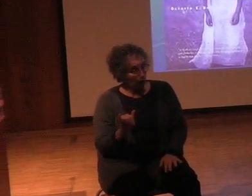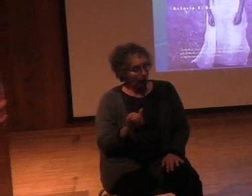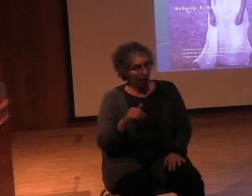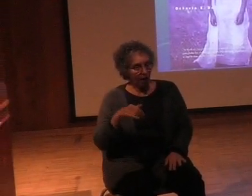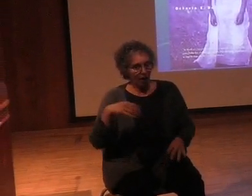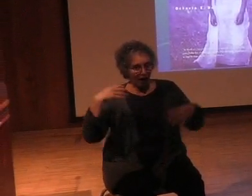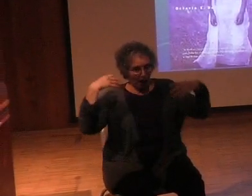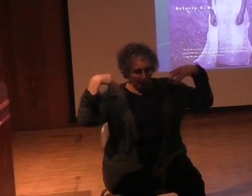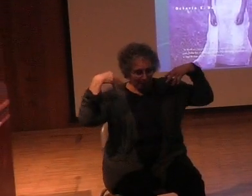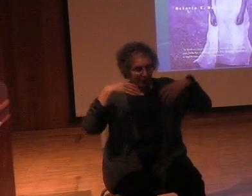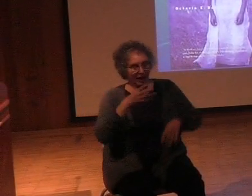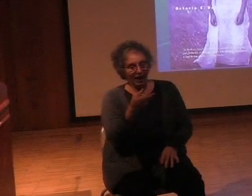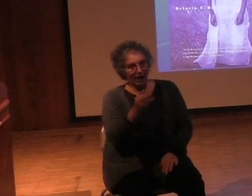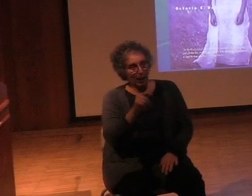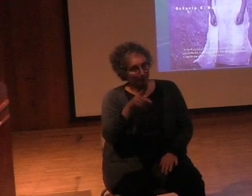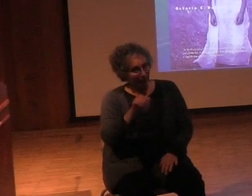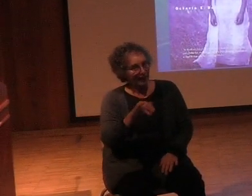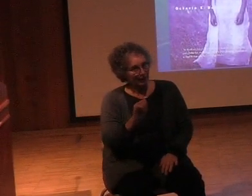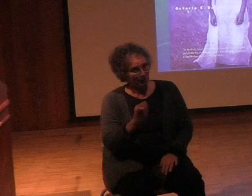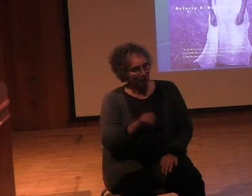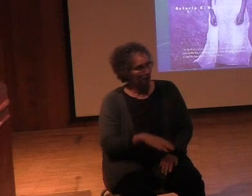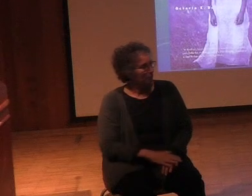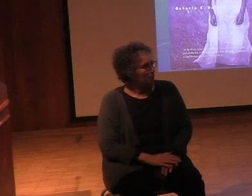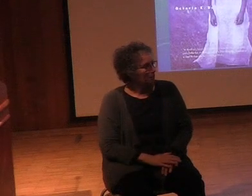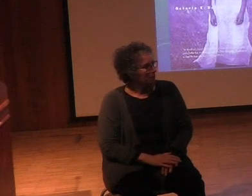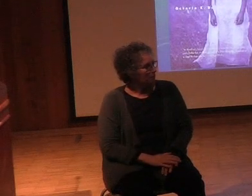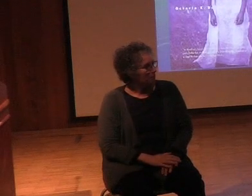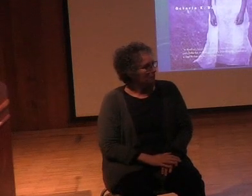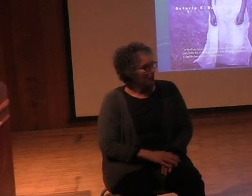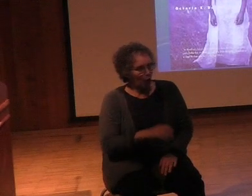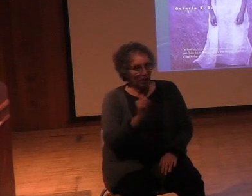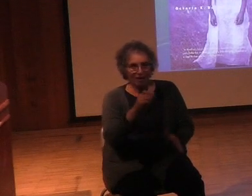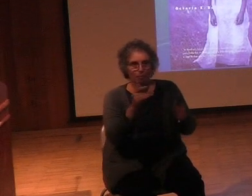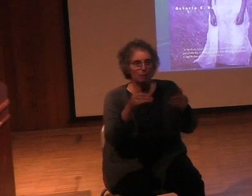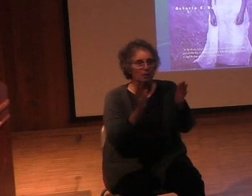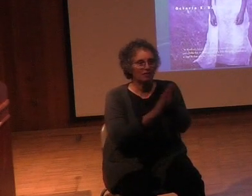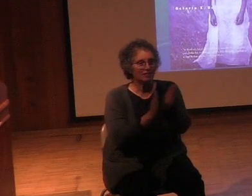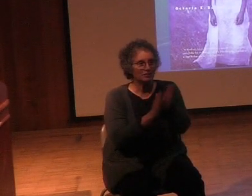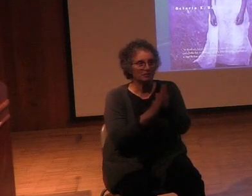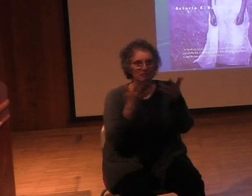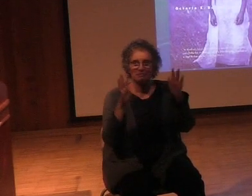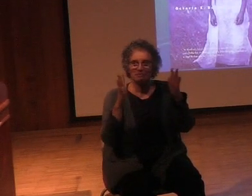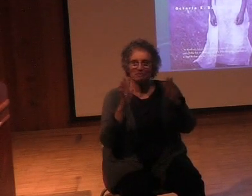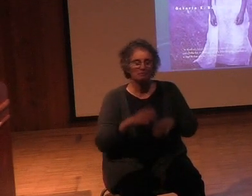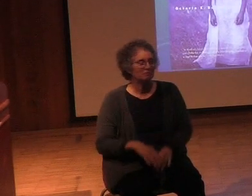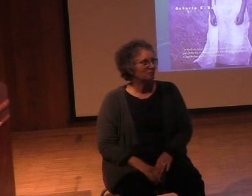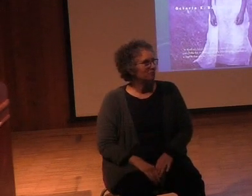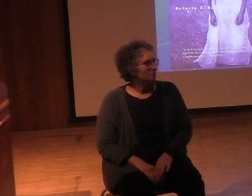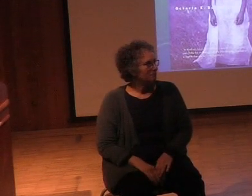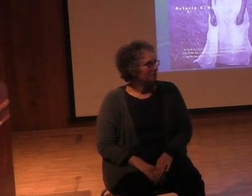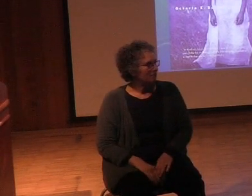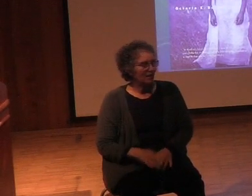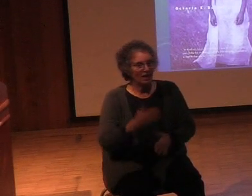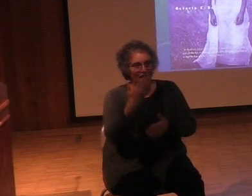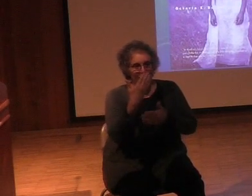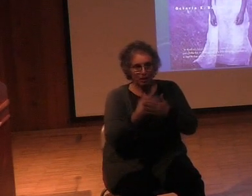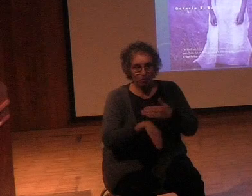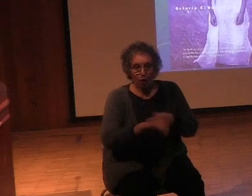hippie. No, I'm a black hippie. Oh yeah, absolutely, absolutely. I was born